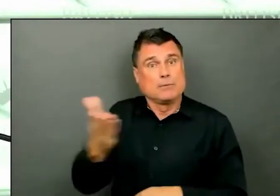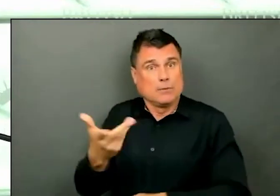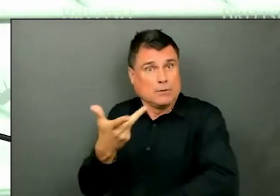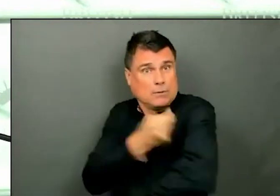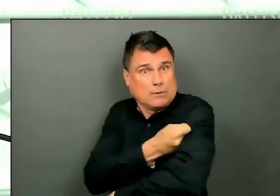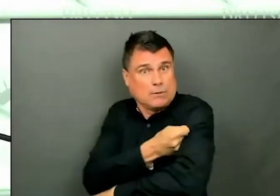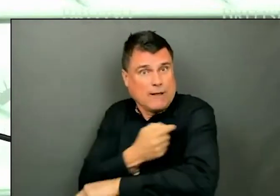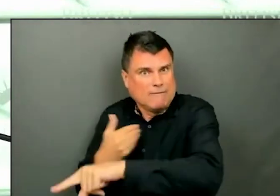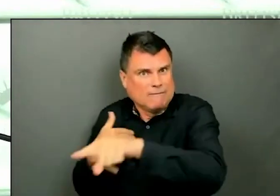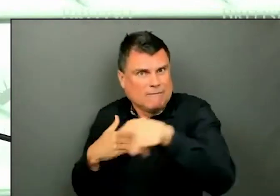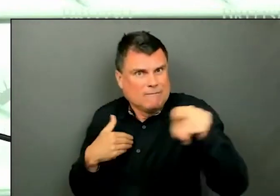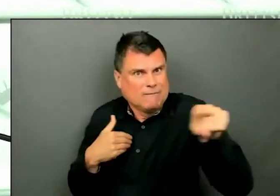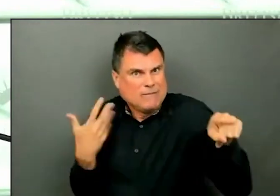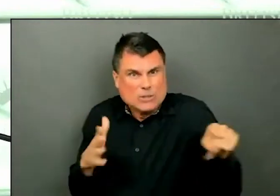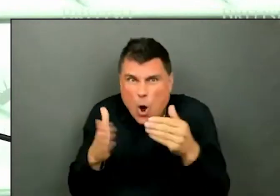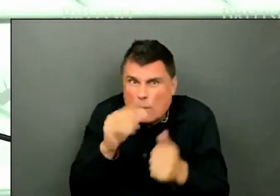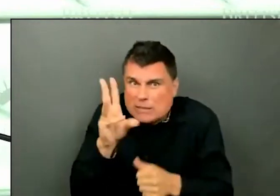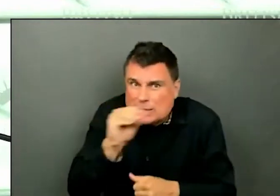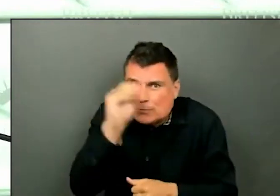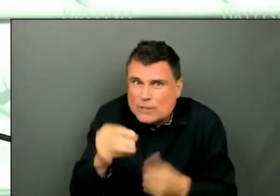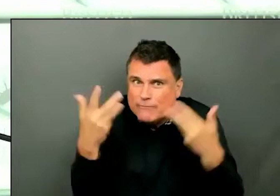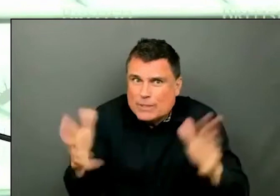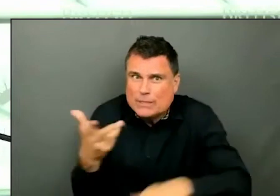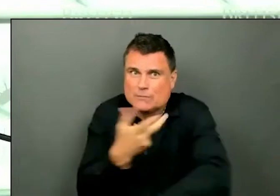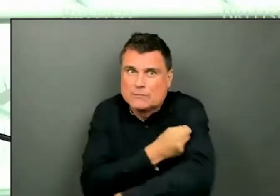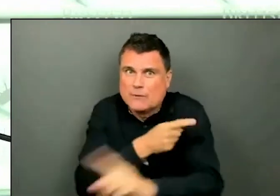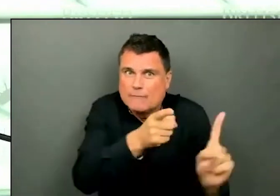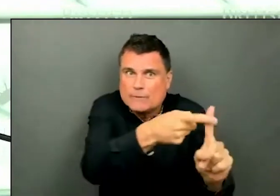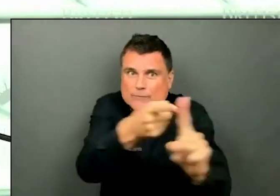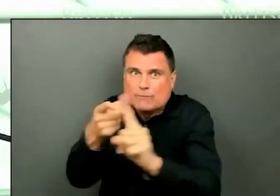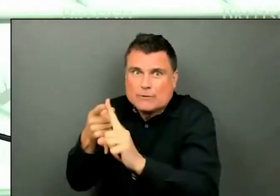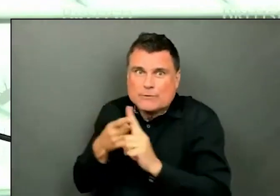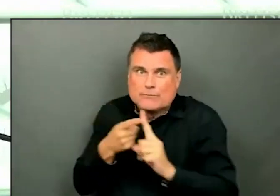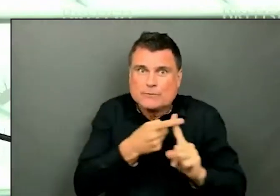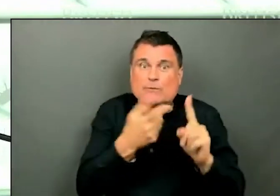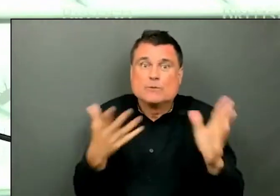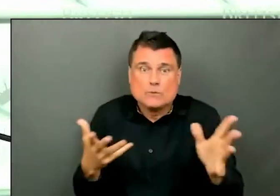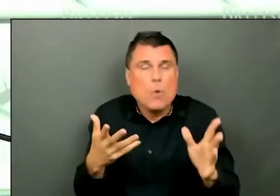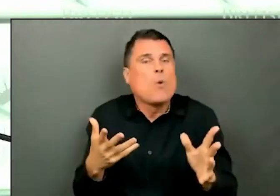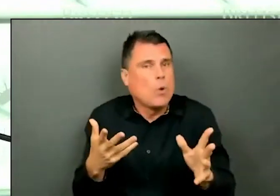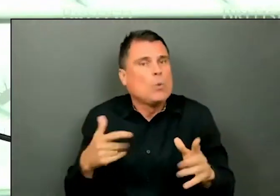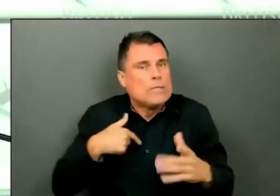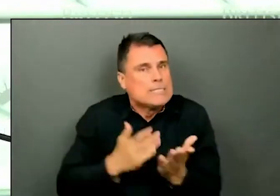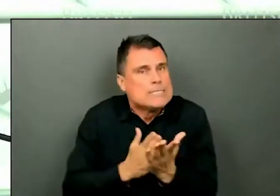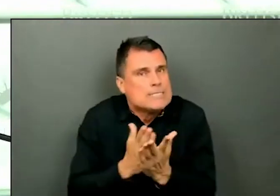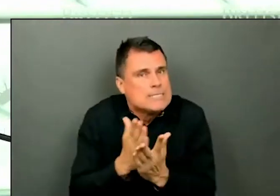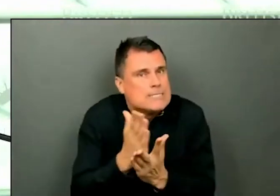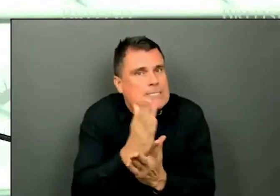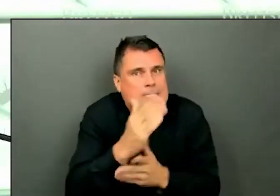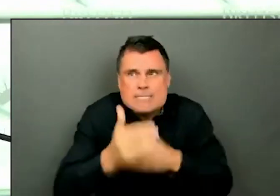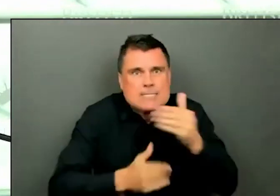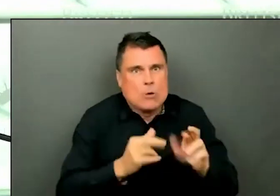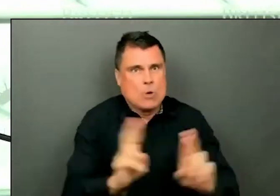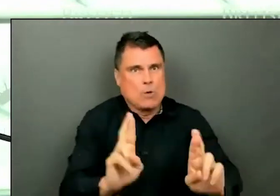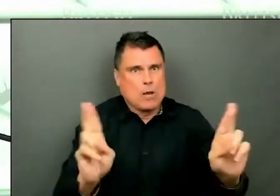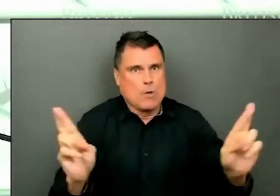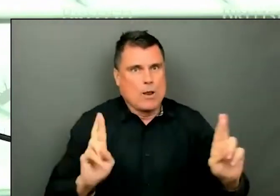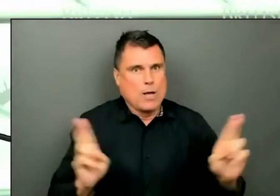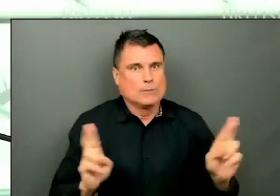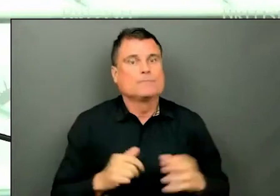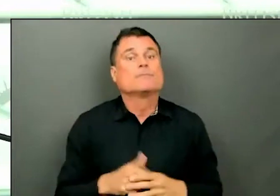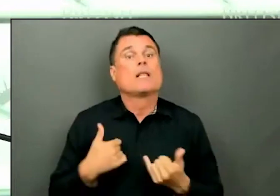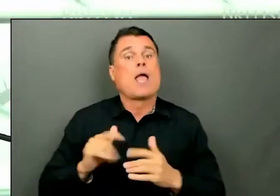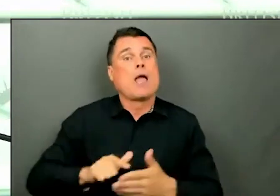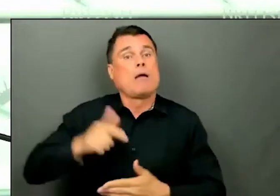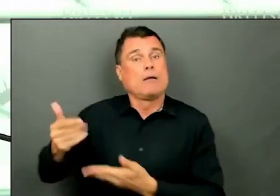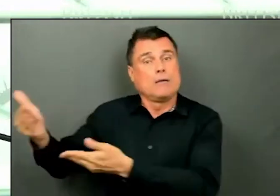are going to make progress. And on that note, I would like to introduce Jonathan Burke, Board Chair of the H.R. Macmillan Space